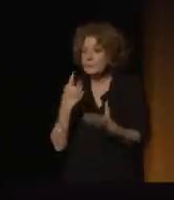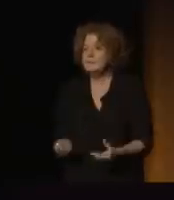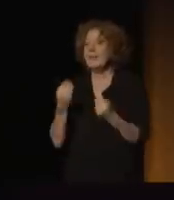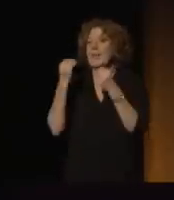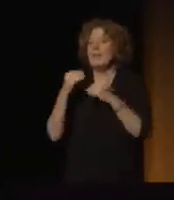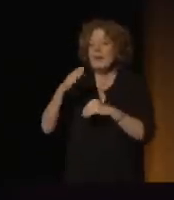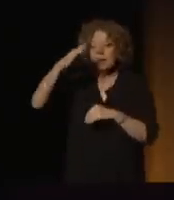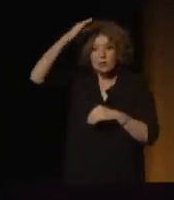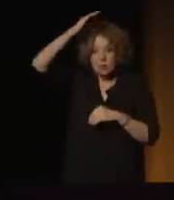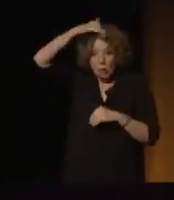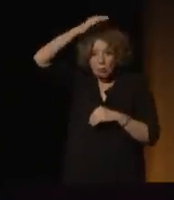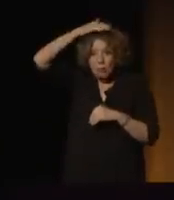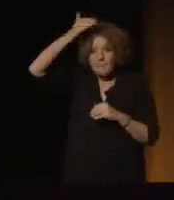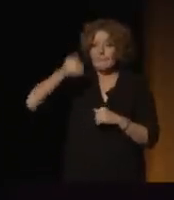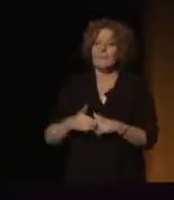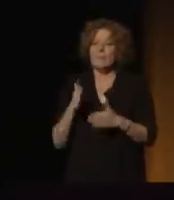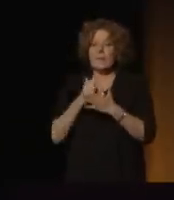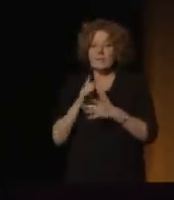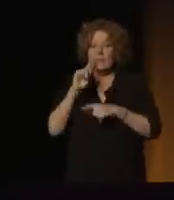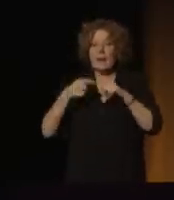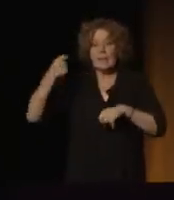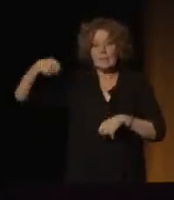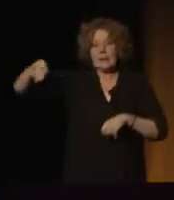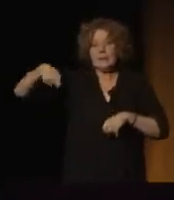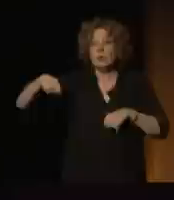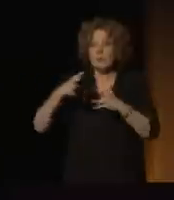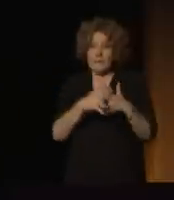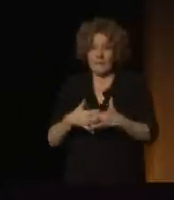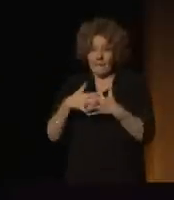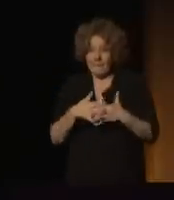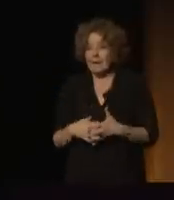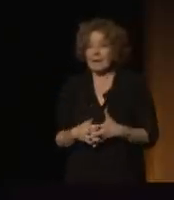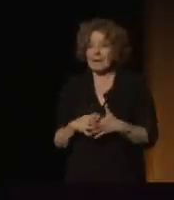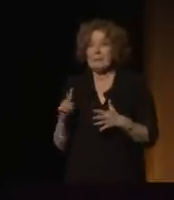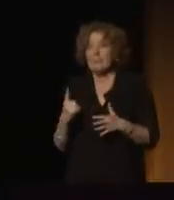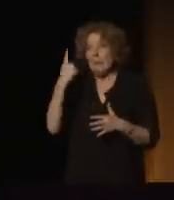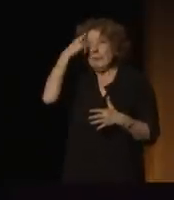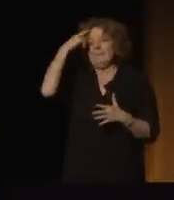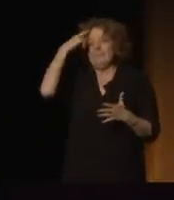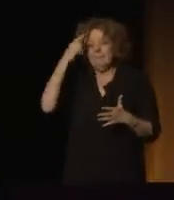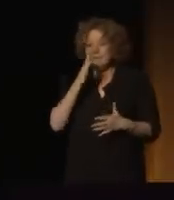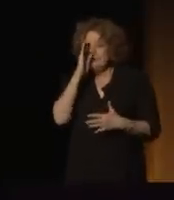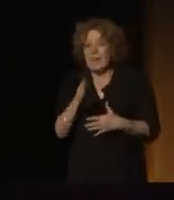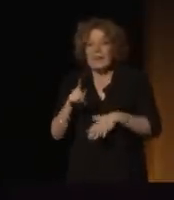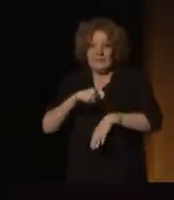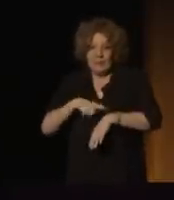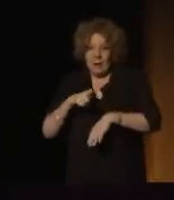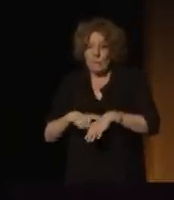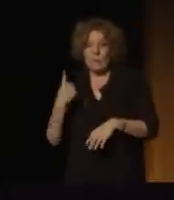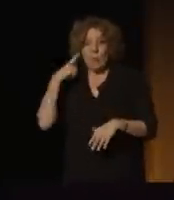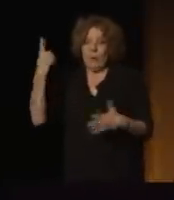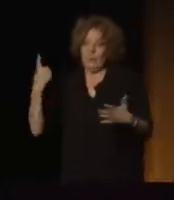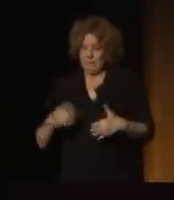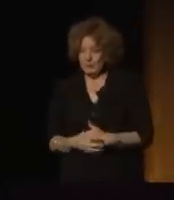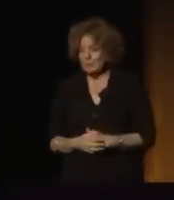Trump was going to be the president of the United States, and what was running through your mind at that moment,